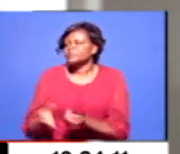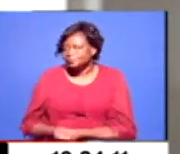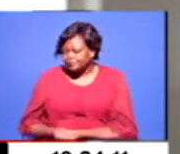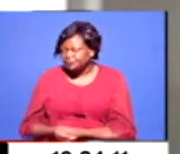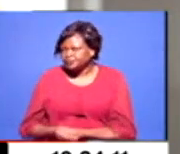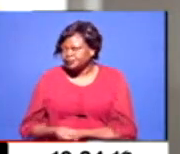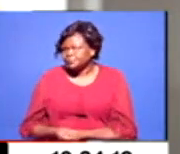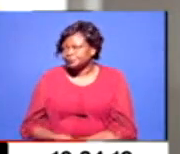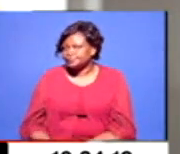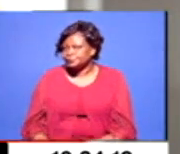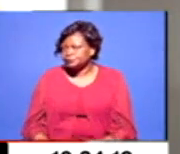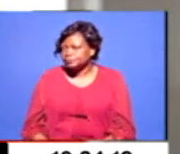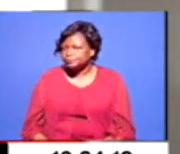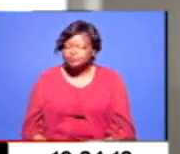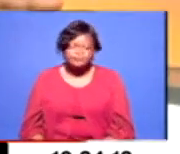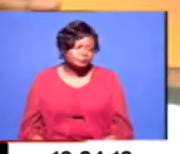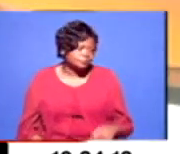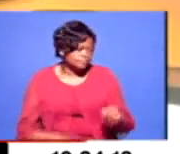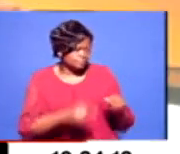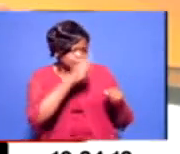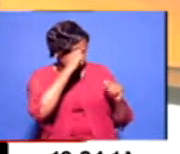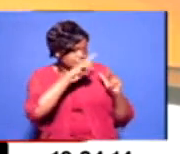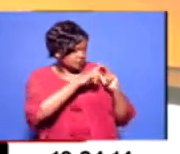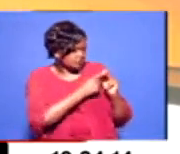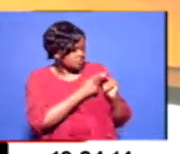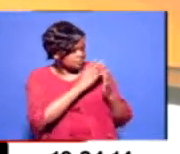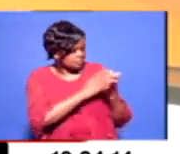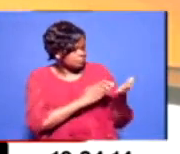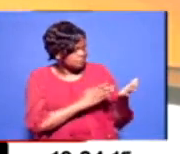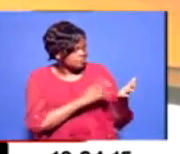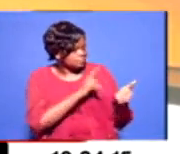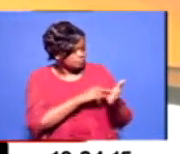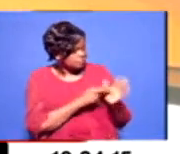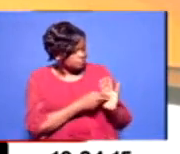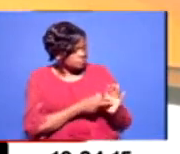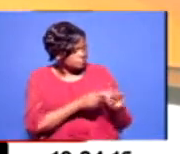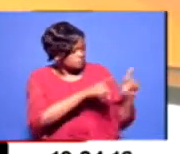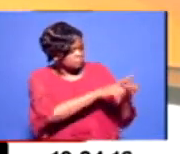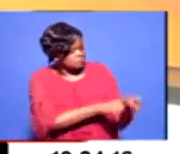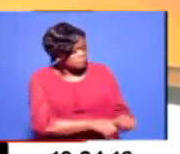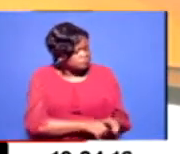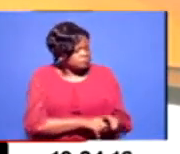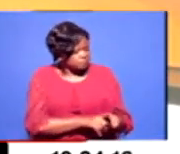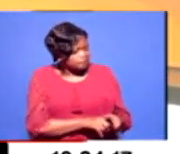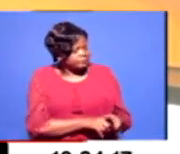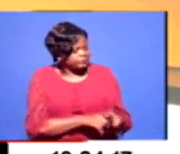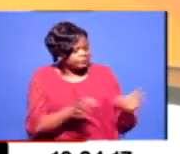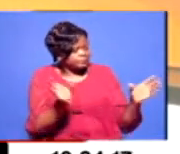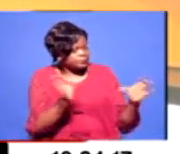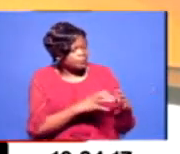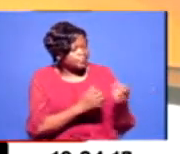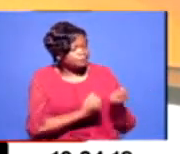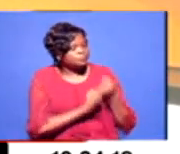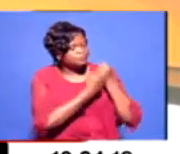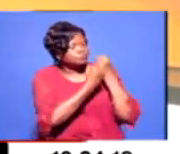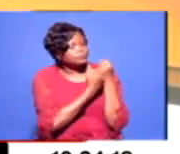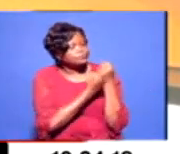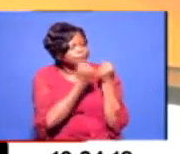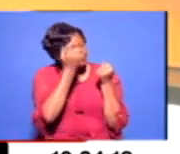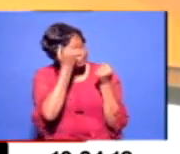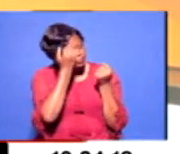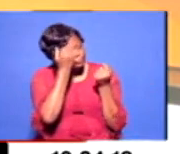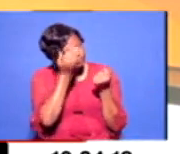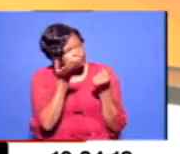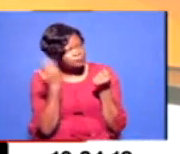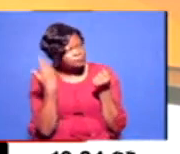them. And the government has started some projects, and also some companies chipped in. I remember